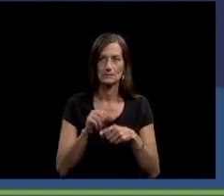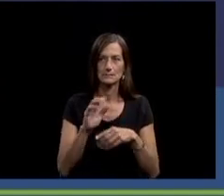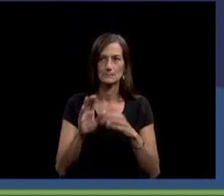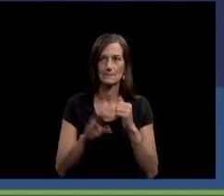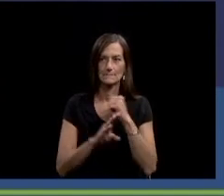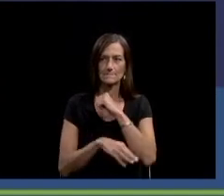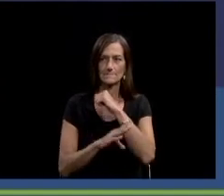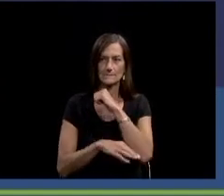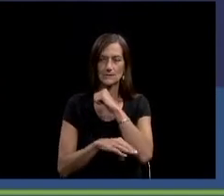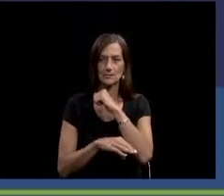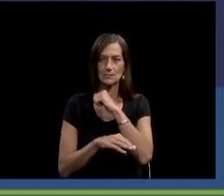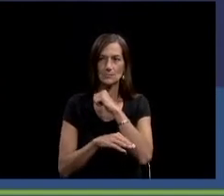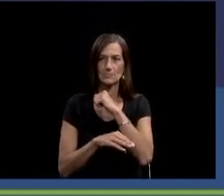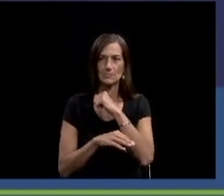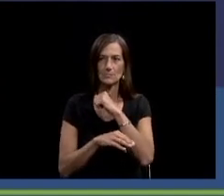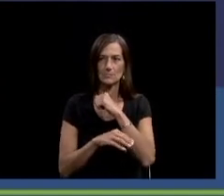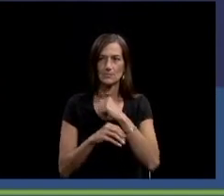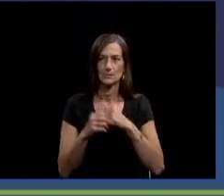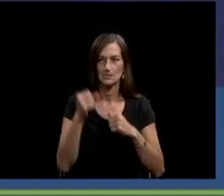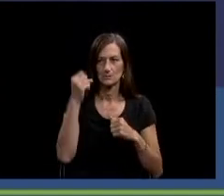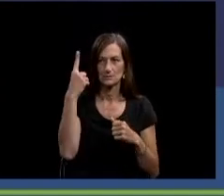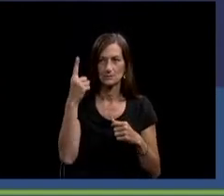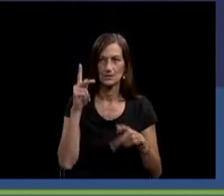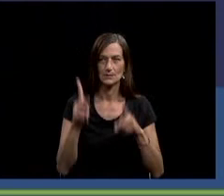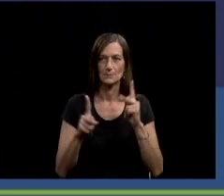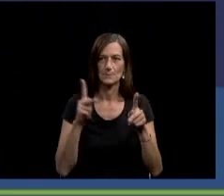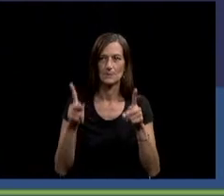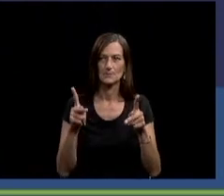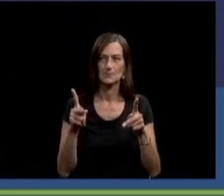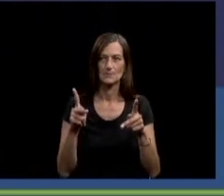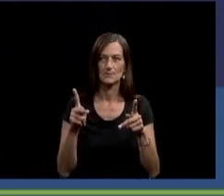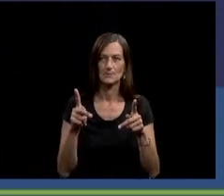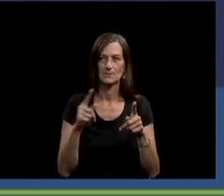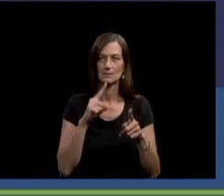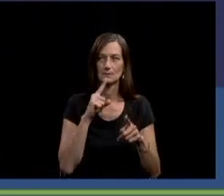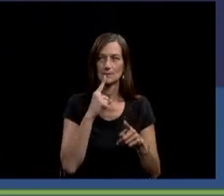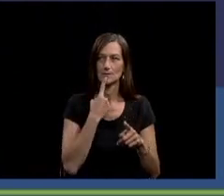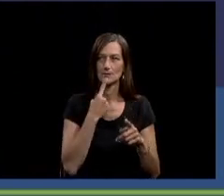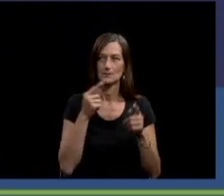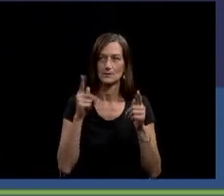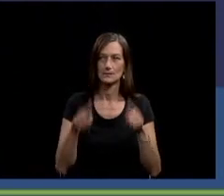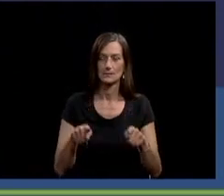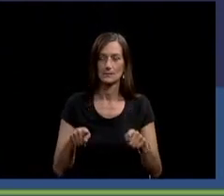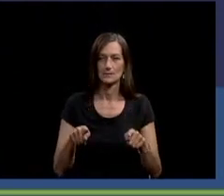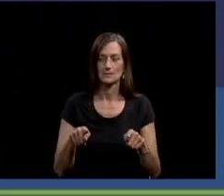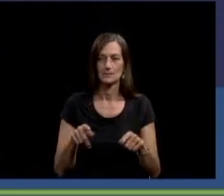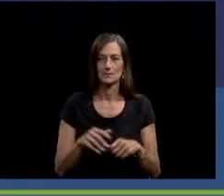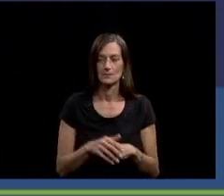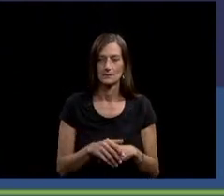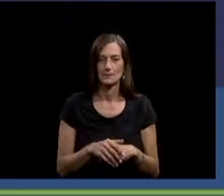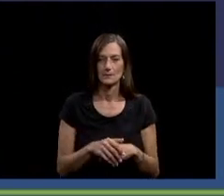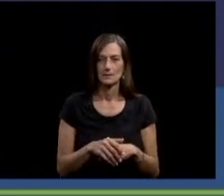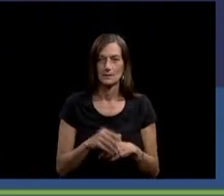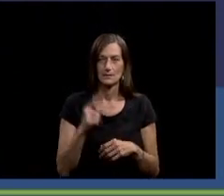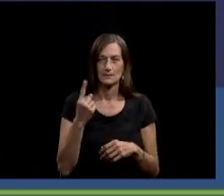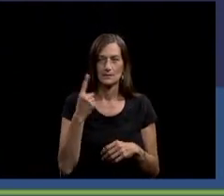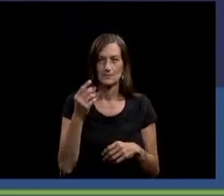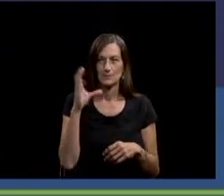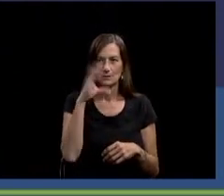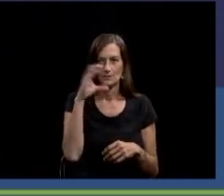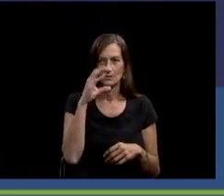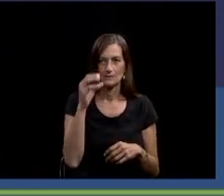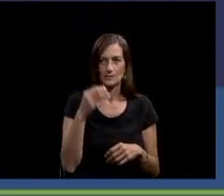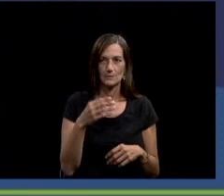Critical Incidents. And so we're always trying to look for new things that allow police officers to identify how